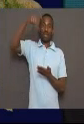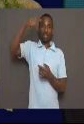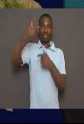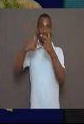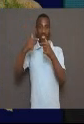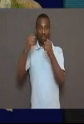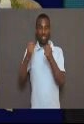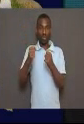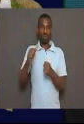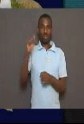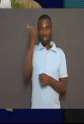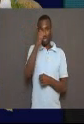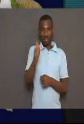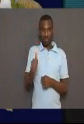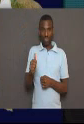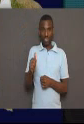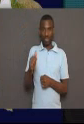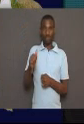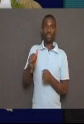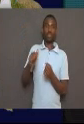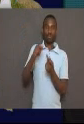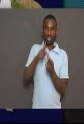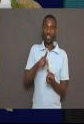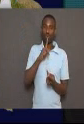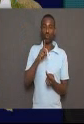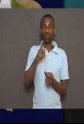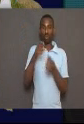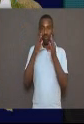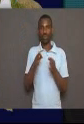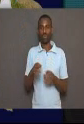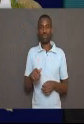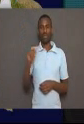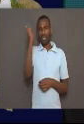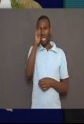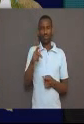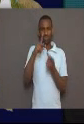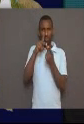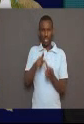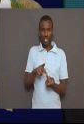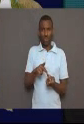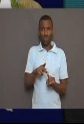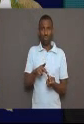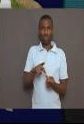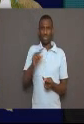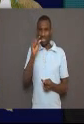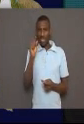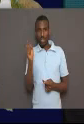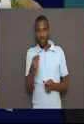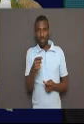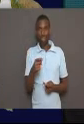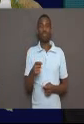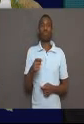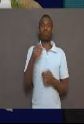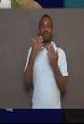When atmospheric pressure is low, it allows mercury to flow out of the